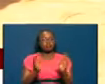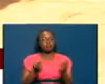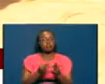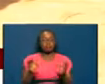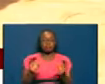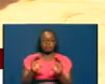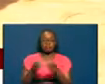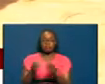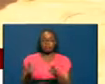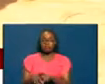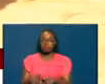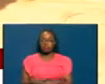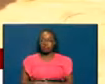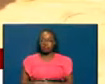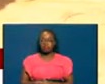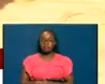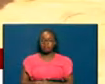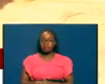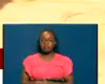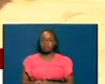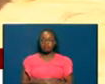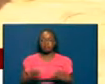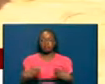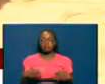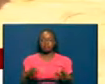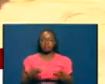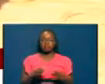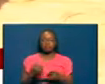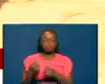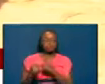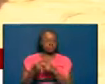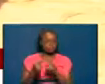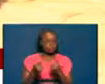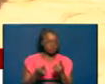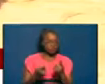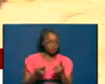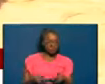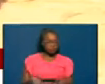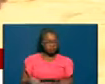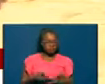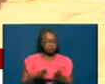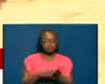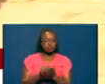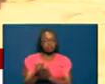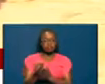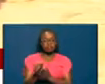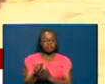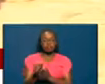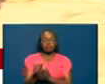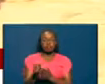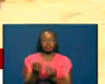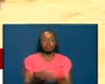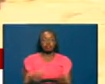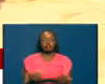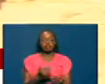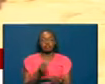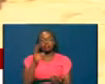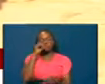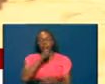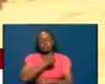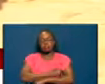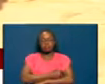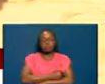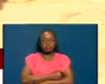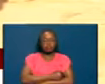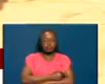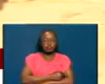communities. People are being killed. Livelihoods are being destroyed. Children are skipping school